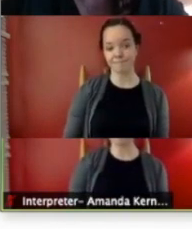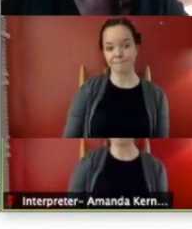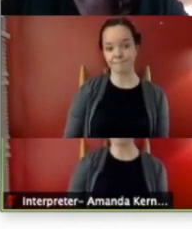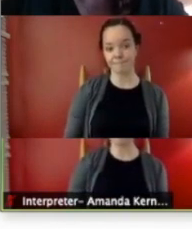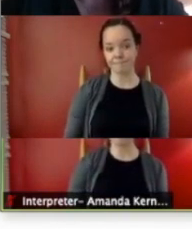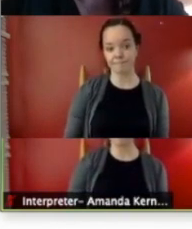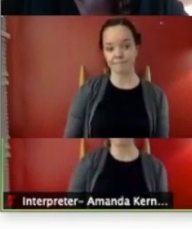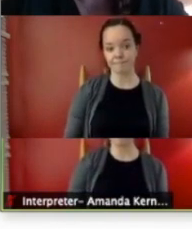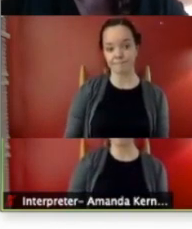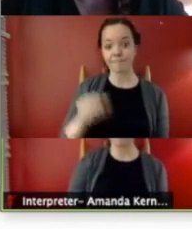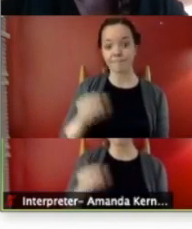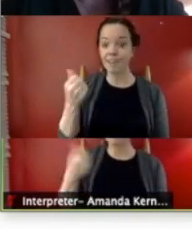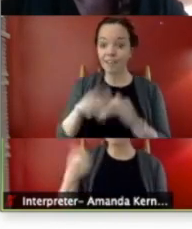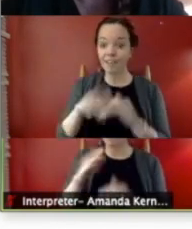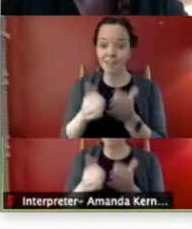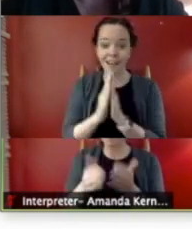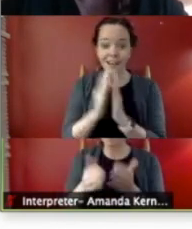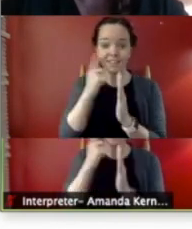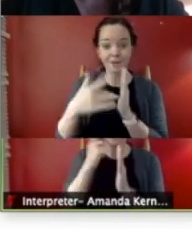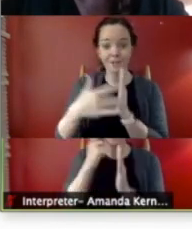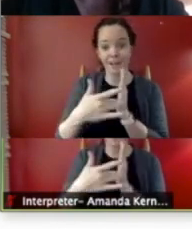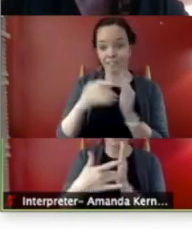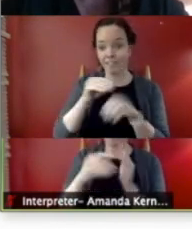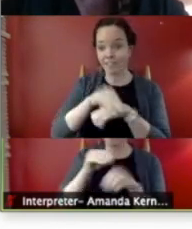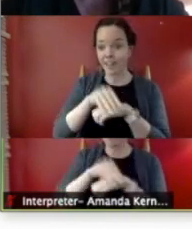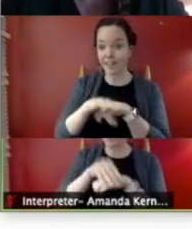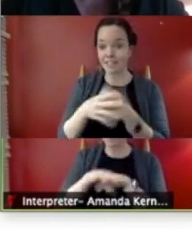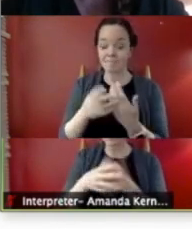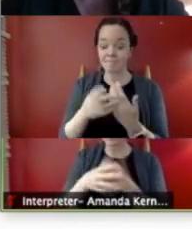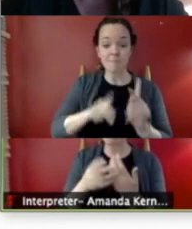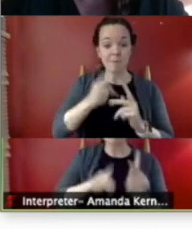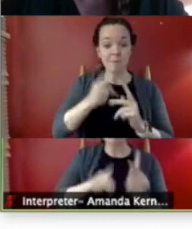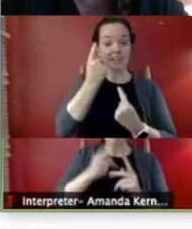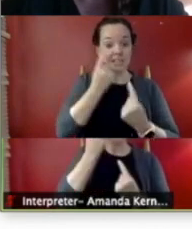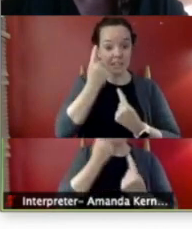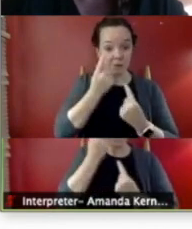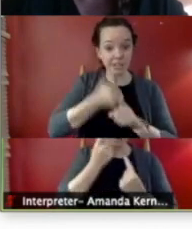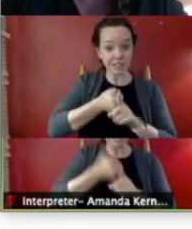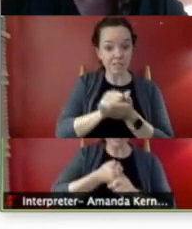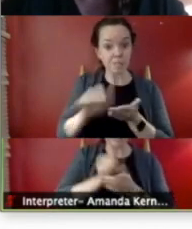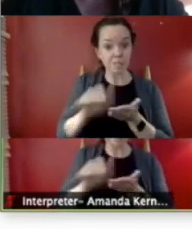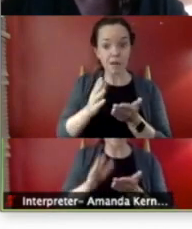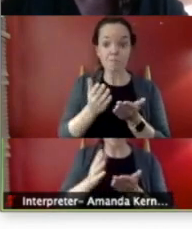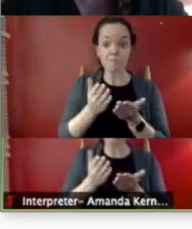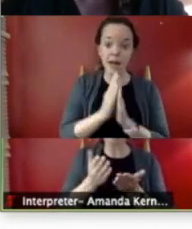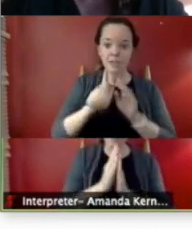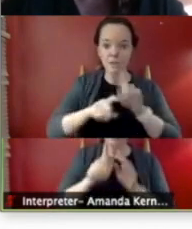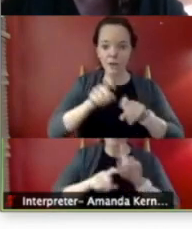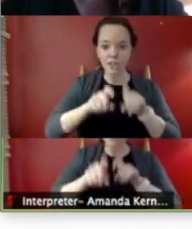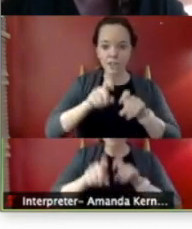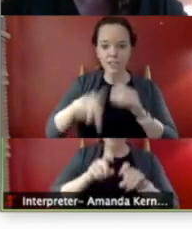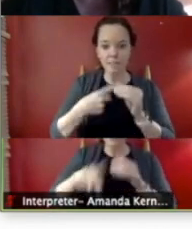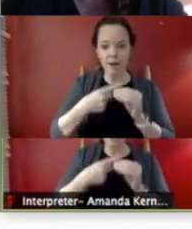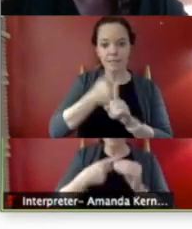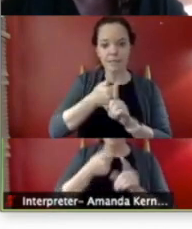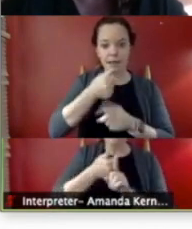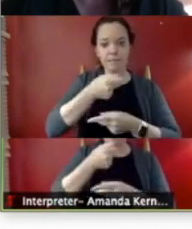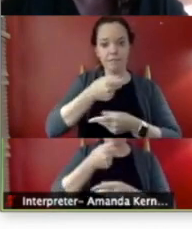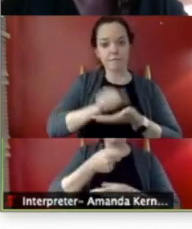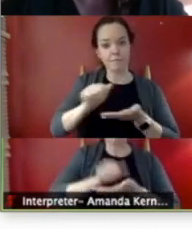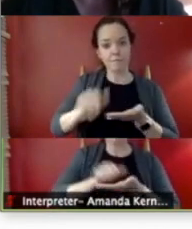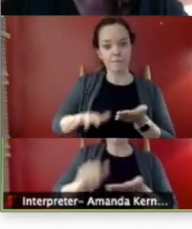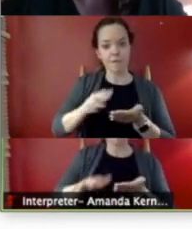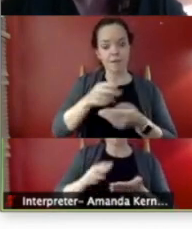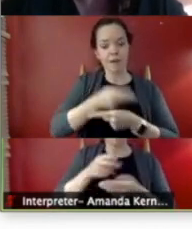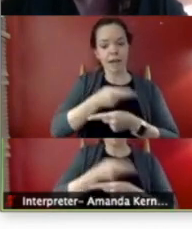And other than asking for technical advice, people who were considering self-removal asked questions about self-removal care, which often focused